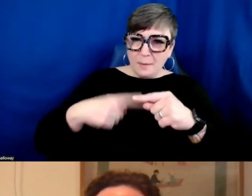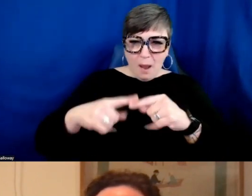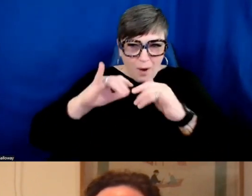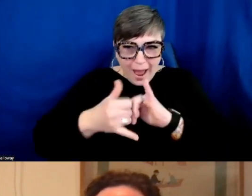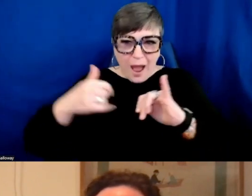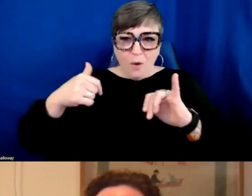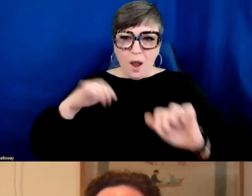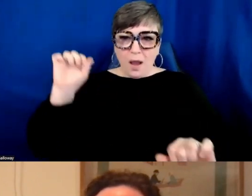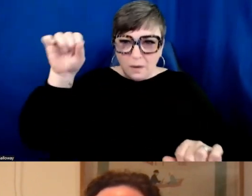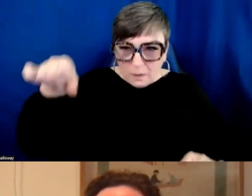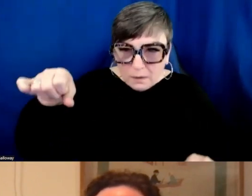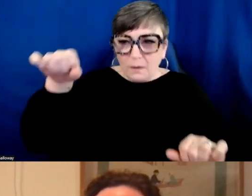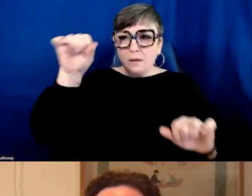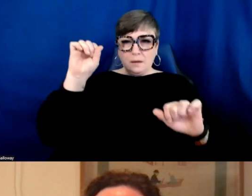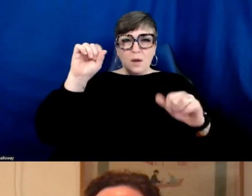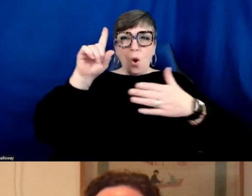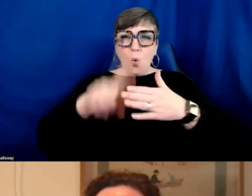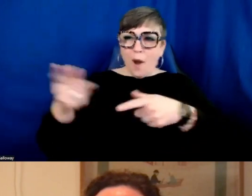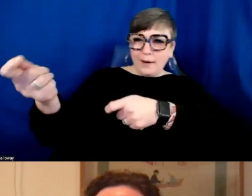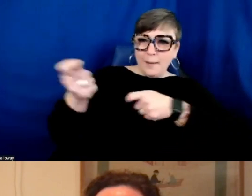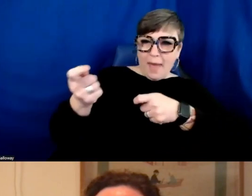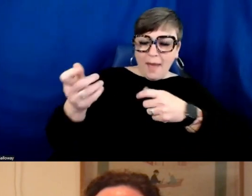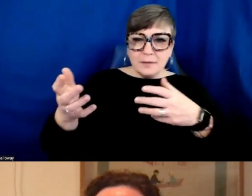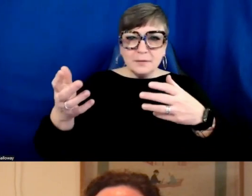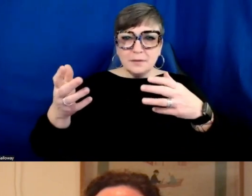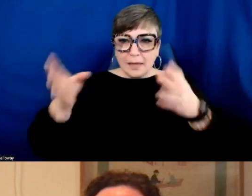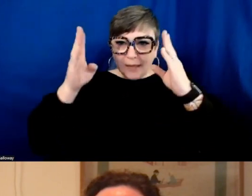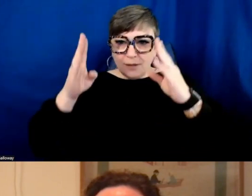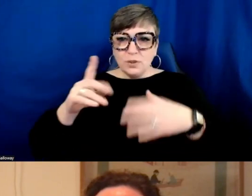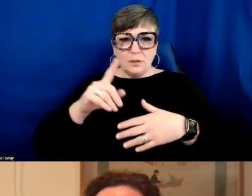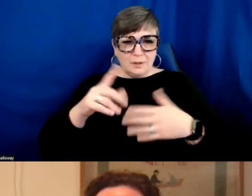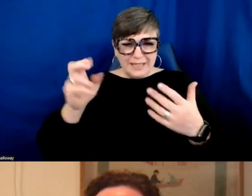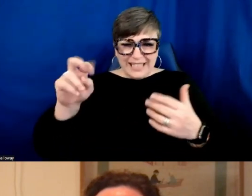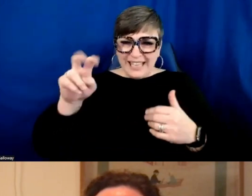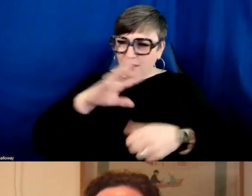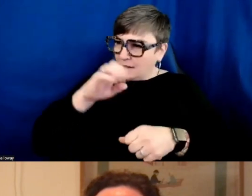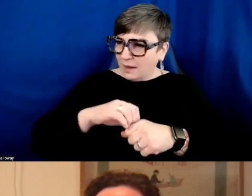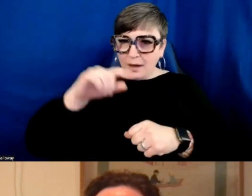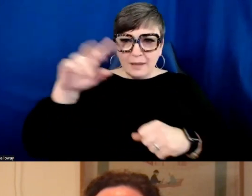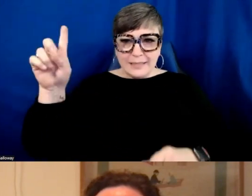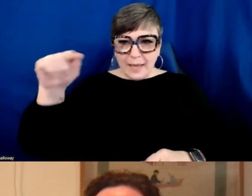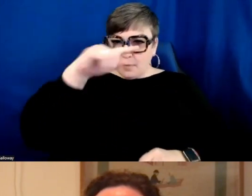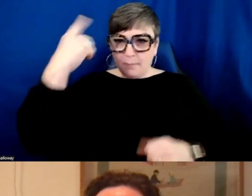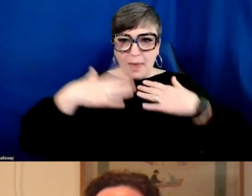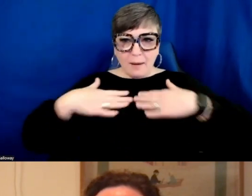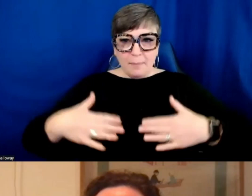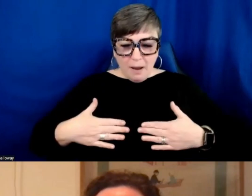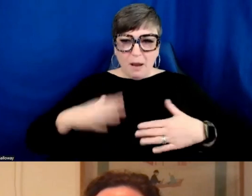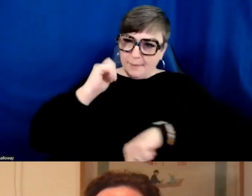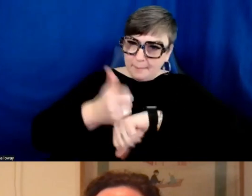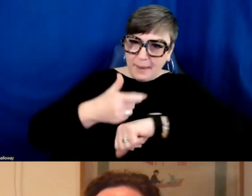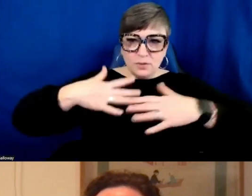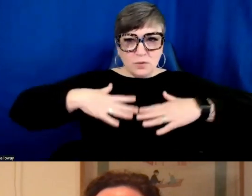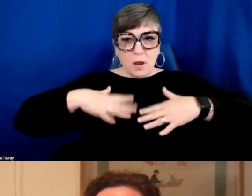commands attention and what seems threatening and non-threatening that even in a black body as a disabled black body, based on how you